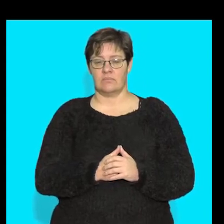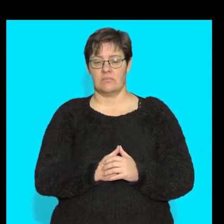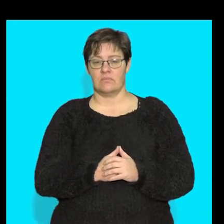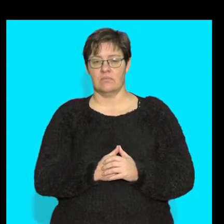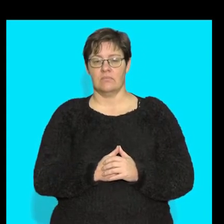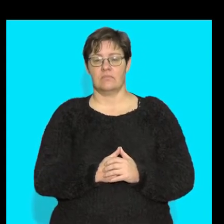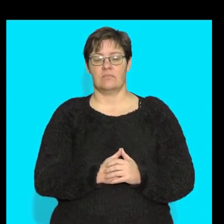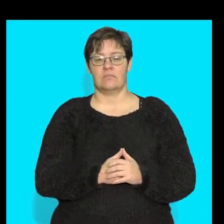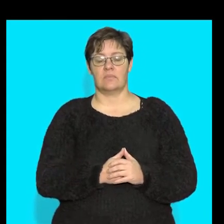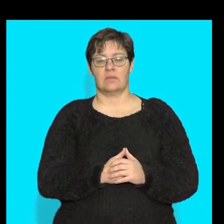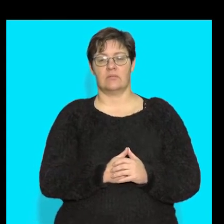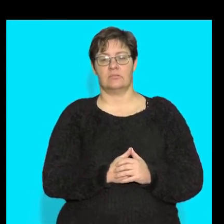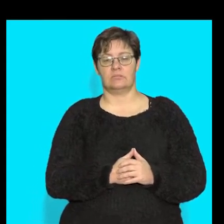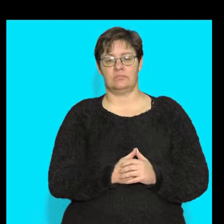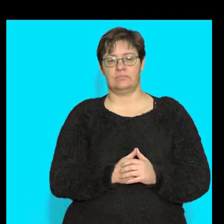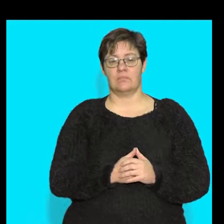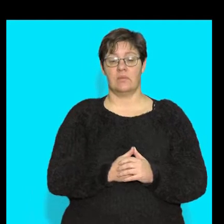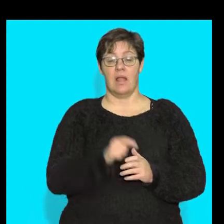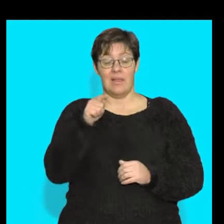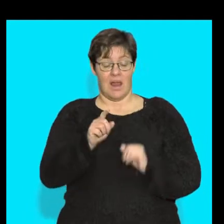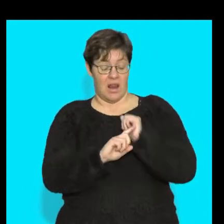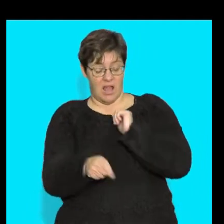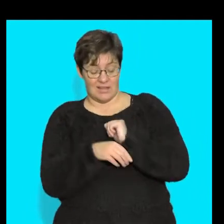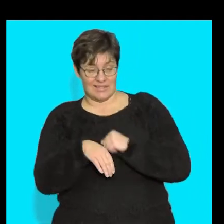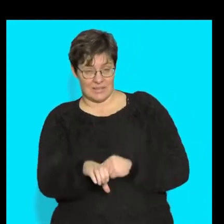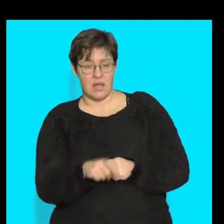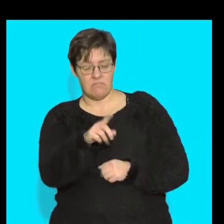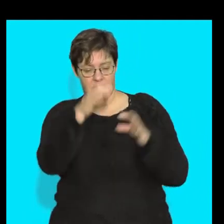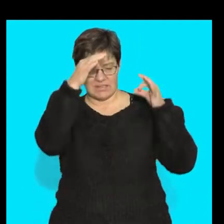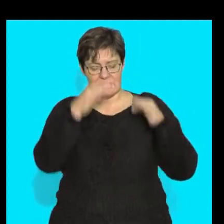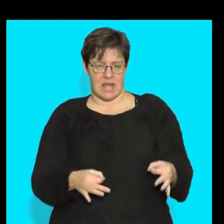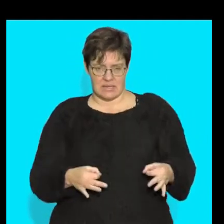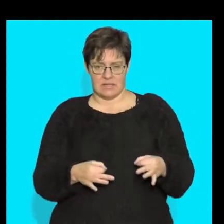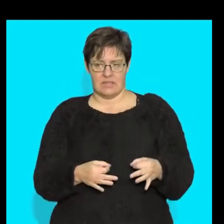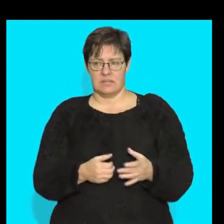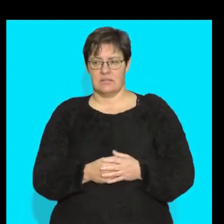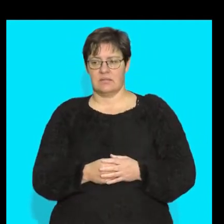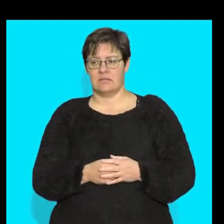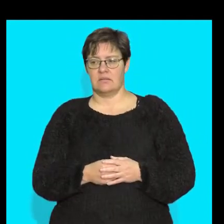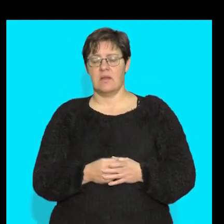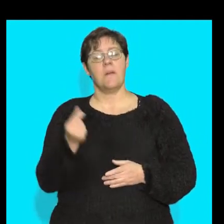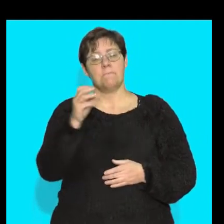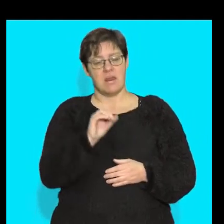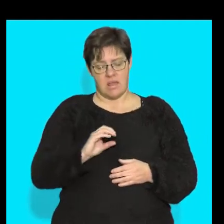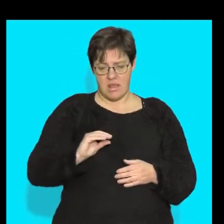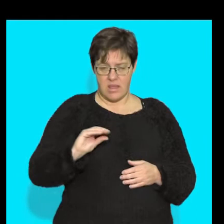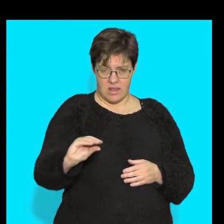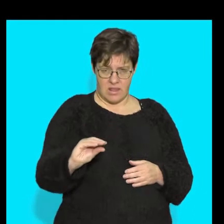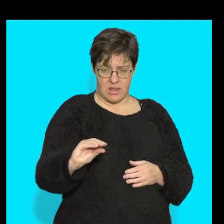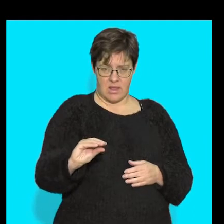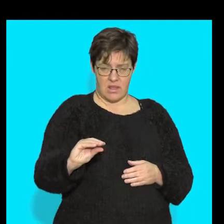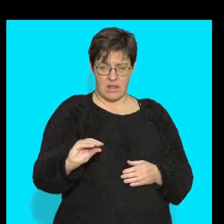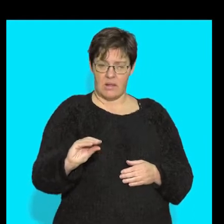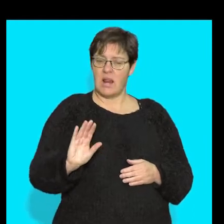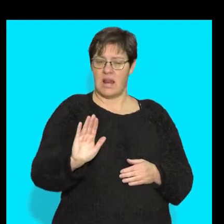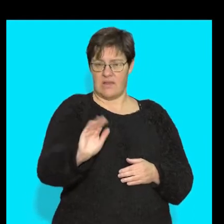that. And then the last thing they say is he then decides to keep his money, invested